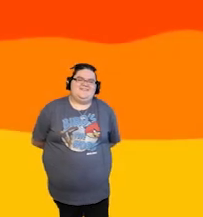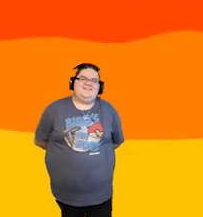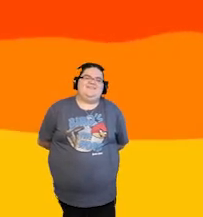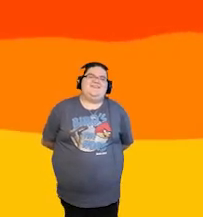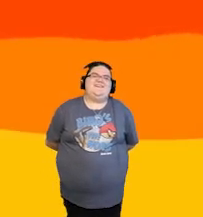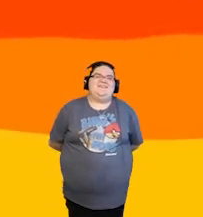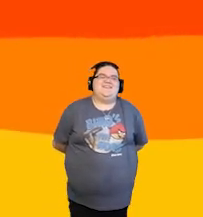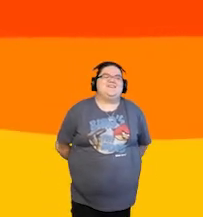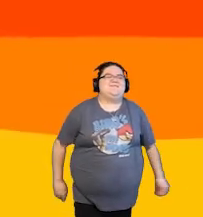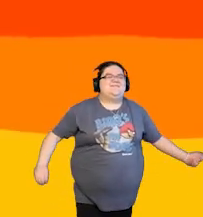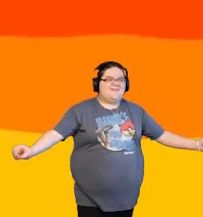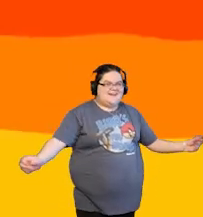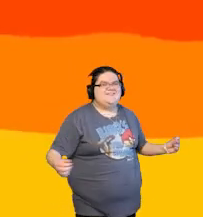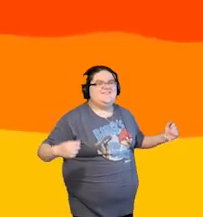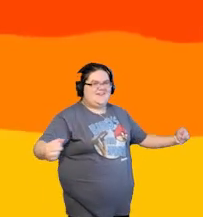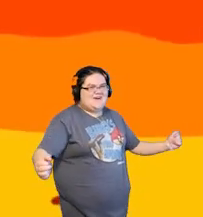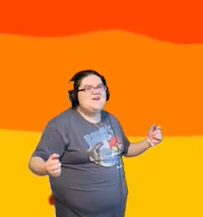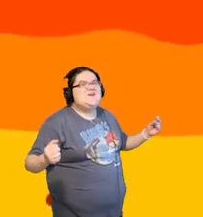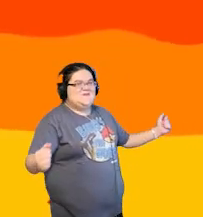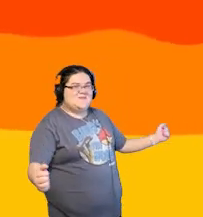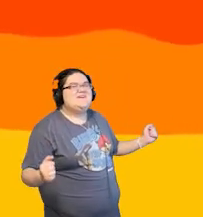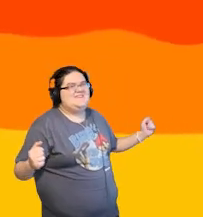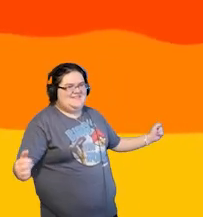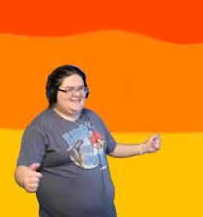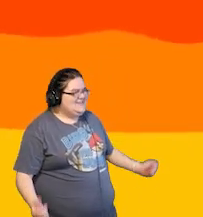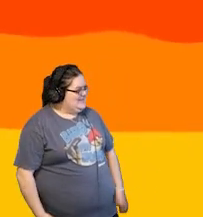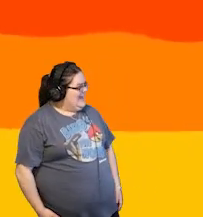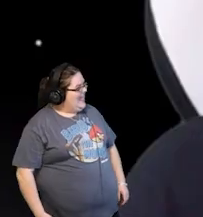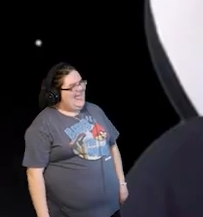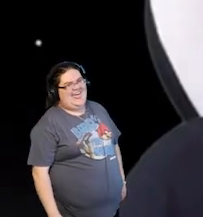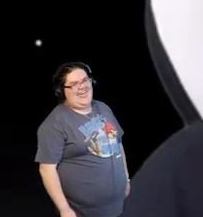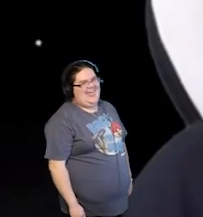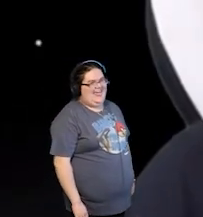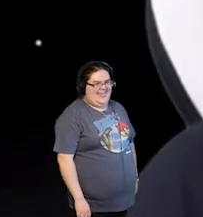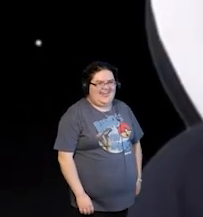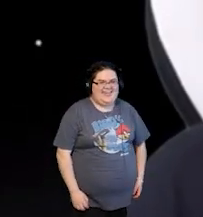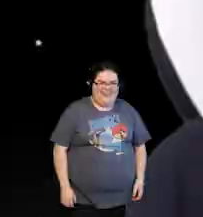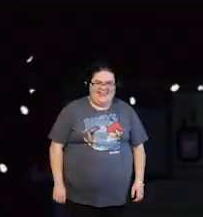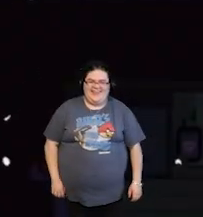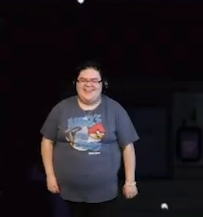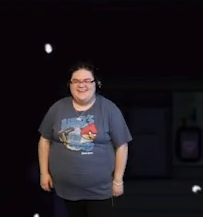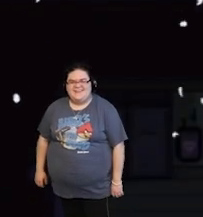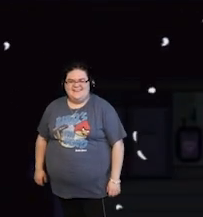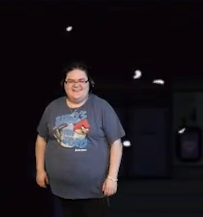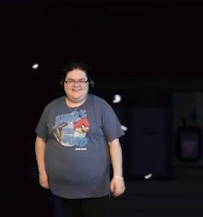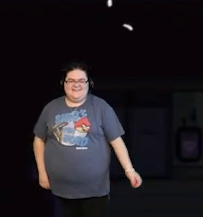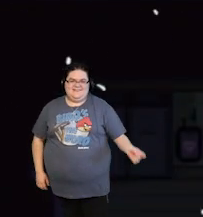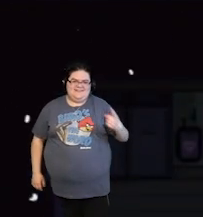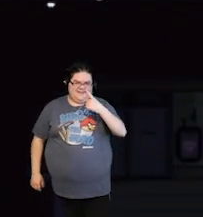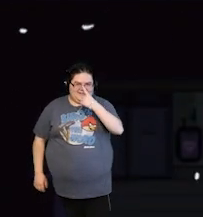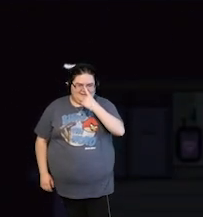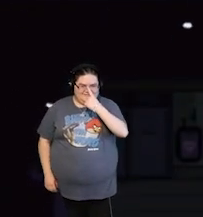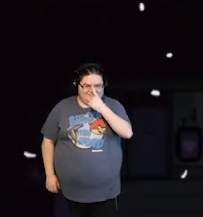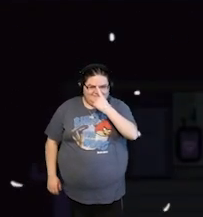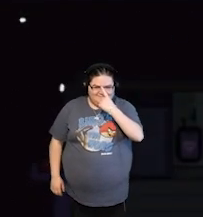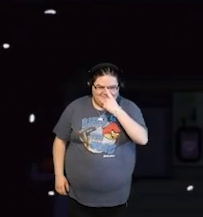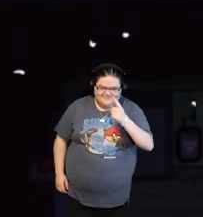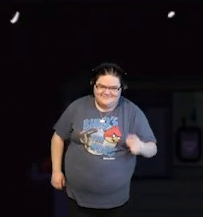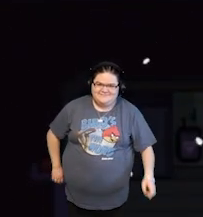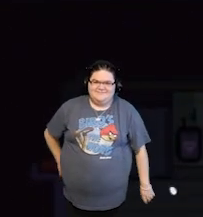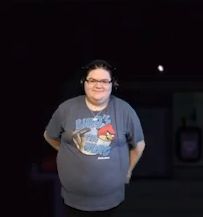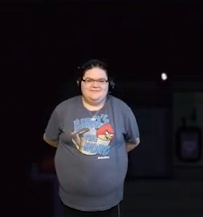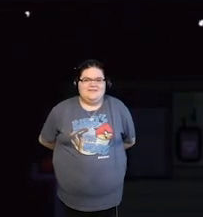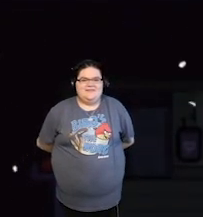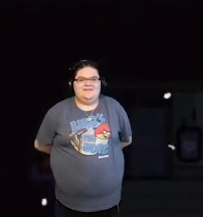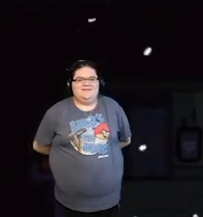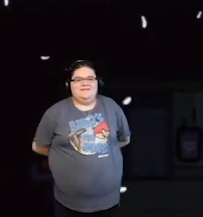bro. Let's be friends. What do you mean? I ain't playing nobody, dude. I'm following you now. I'm gonna stand here. Okay.